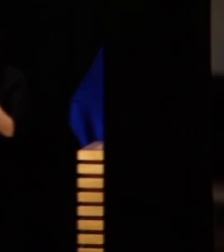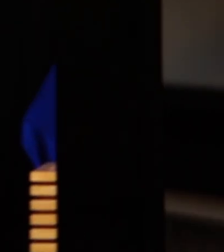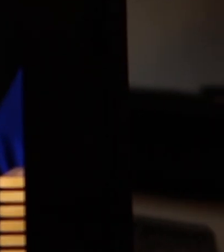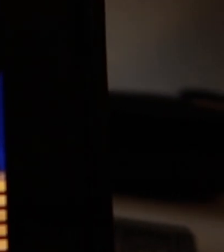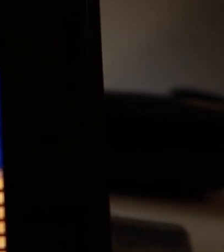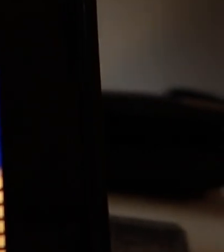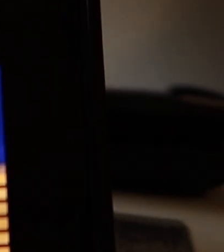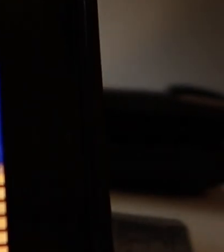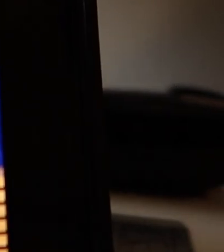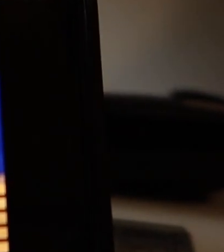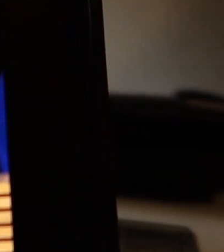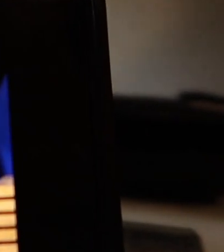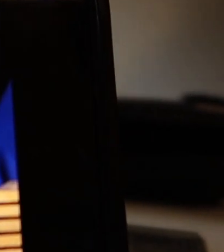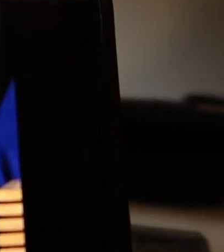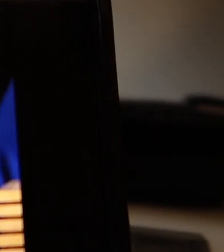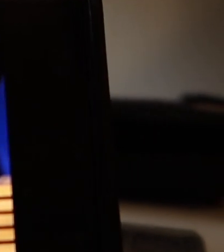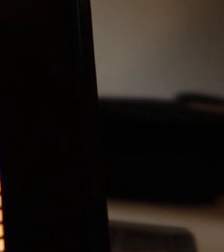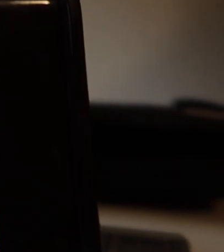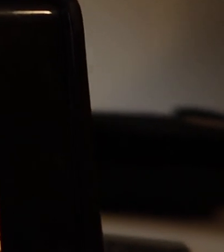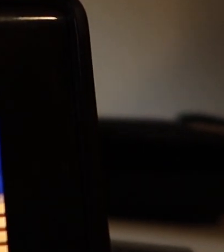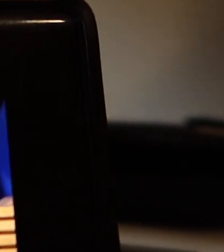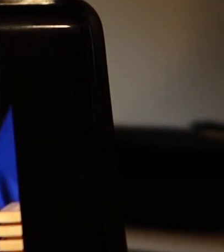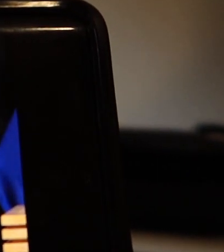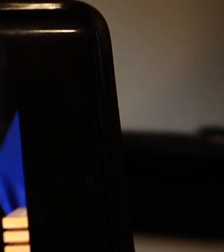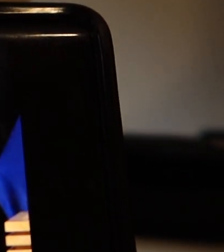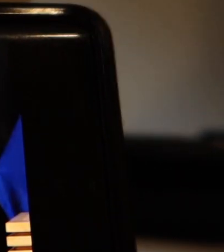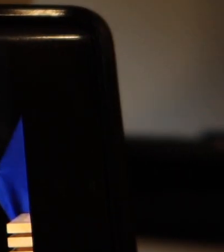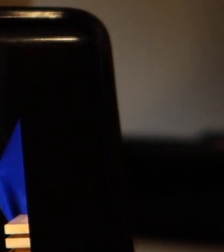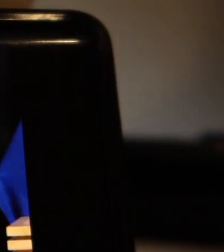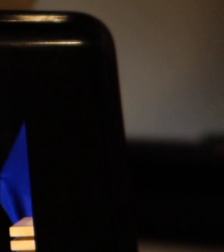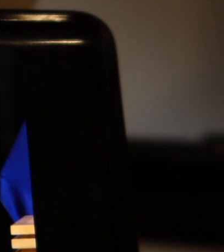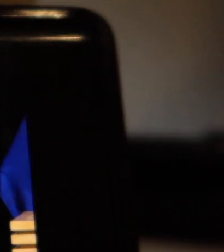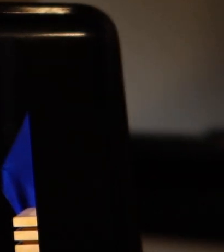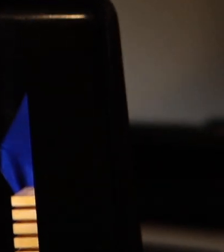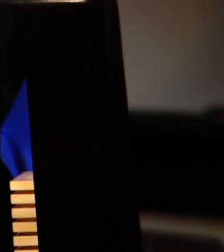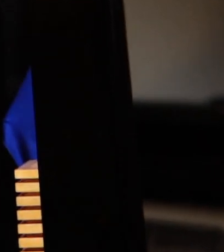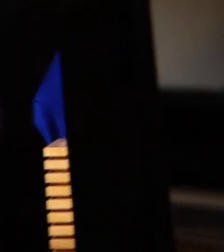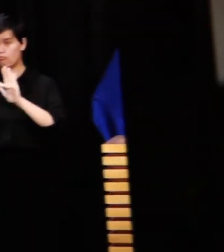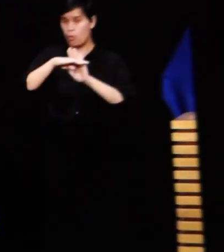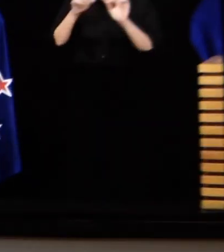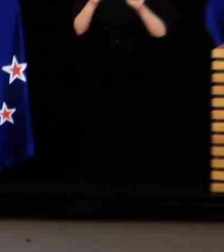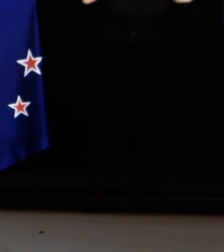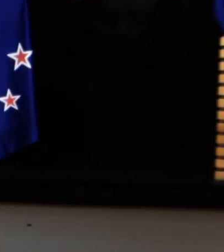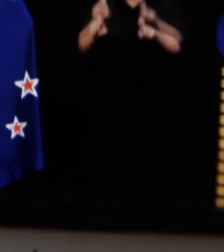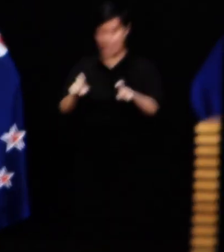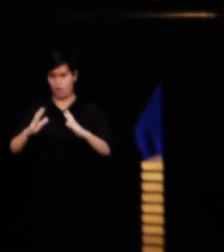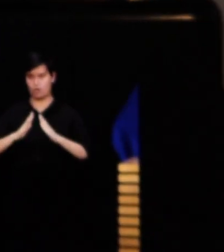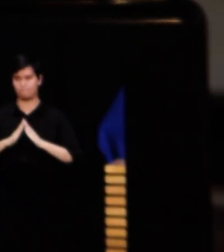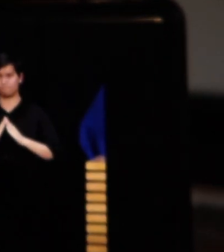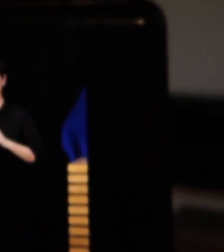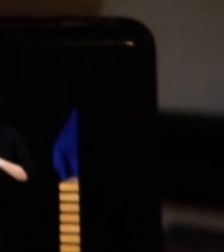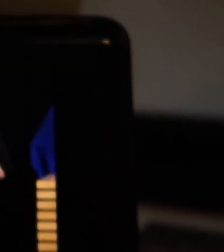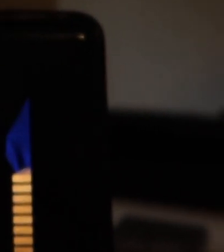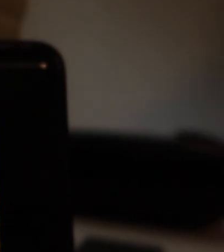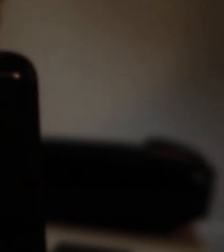Auckland. That means the main thing we are asking people in Auckland to do is to stay home to avoid